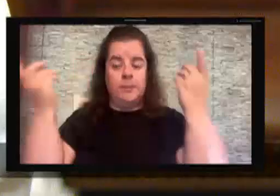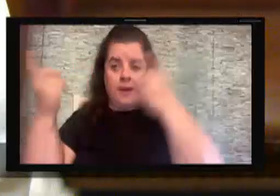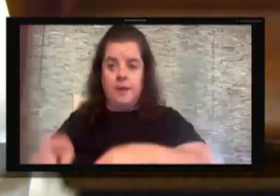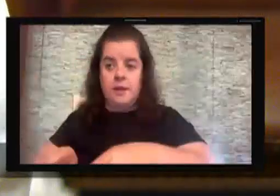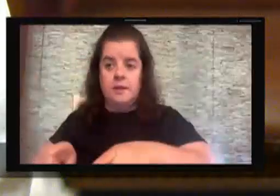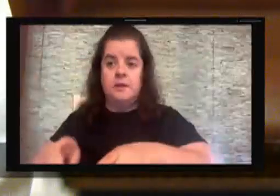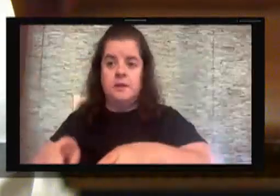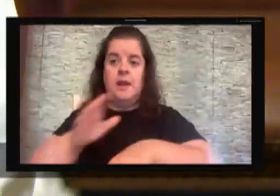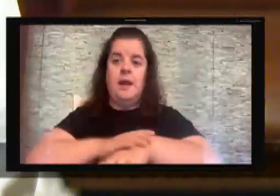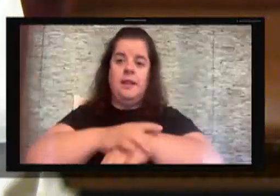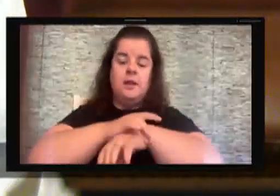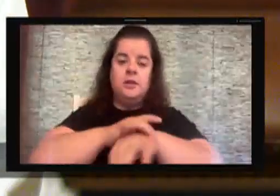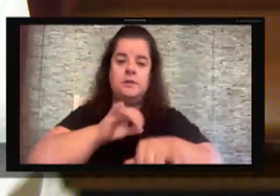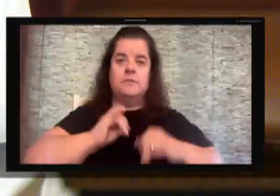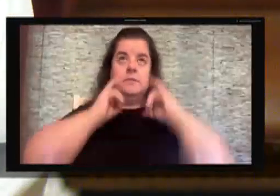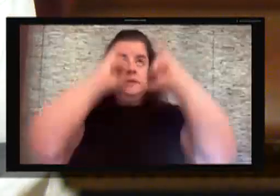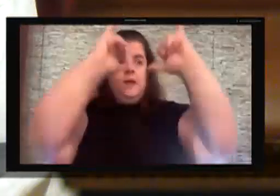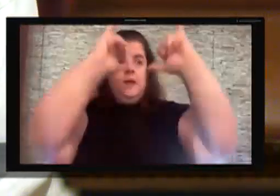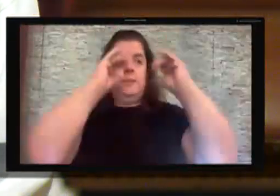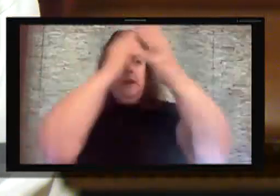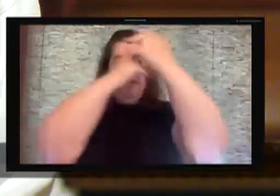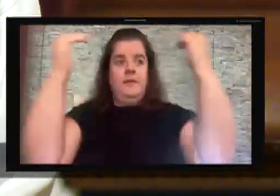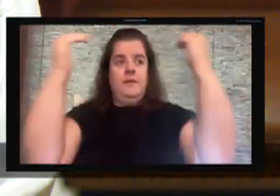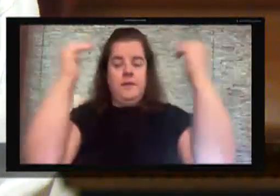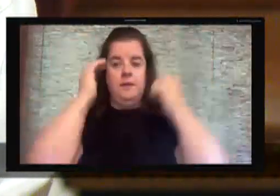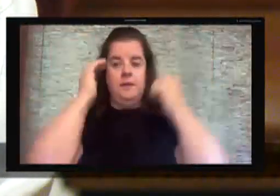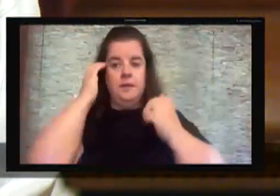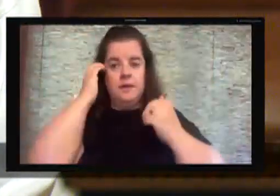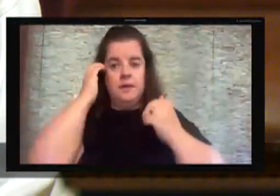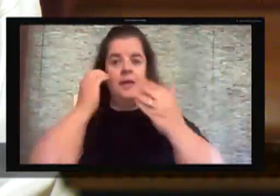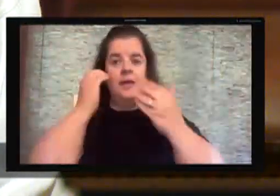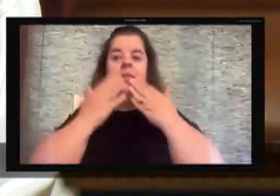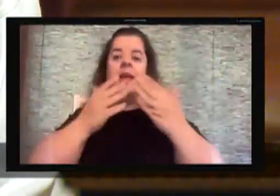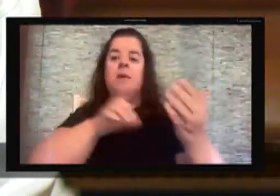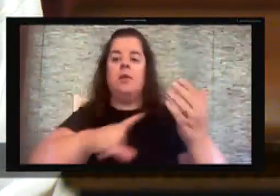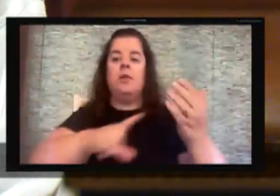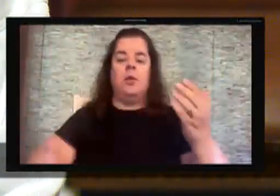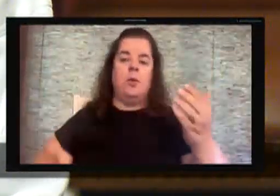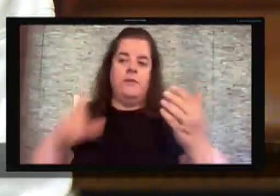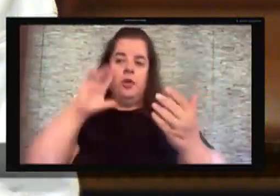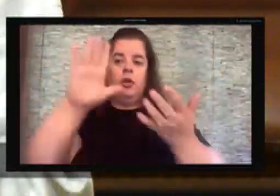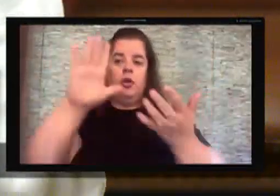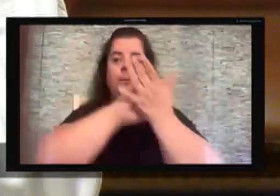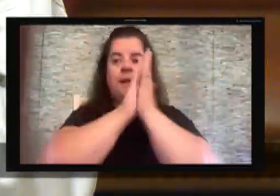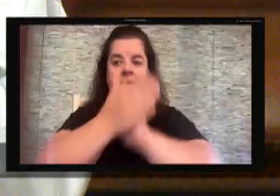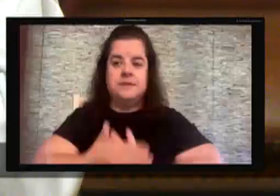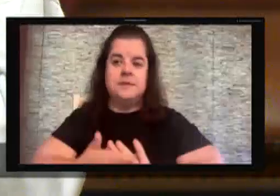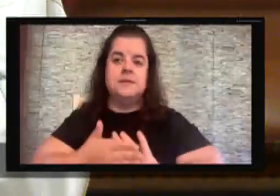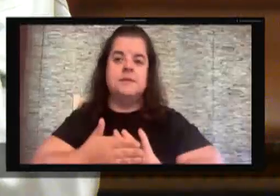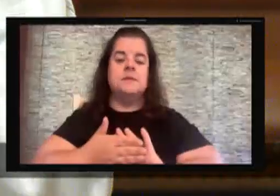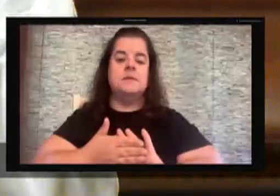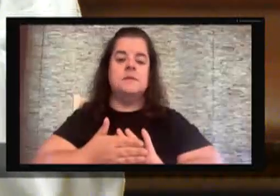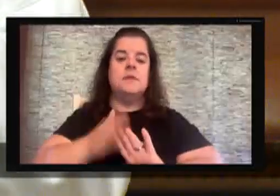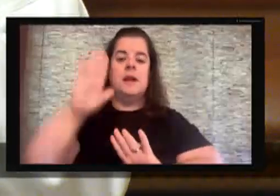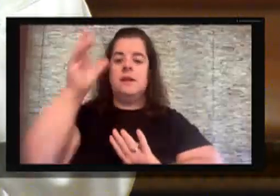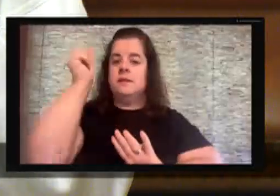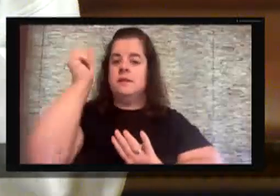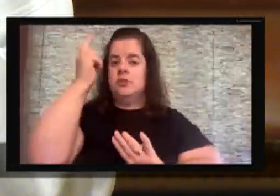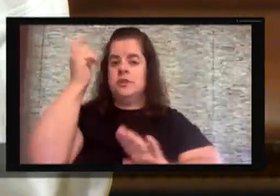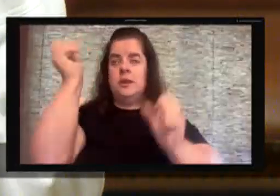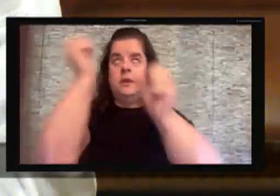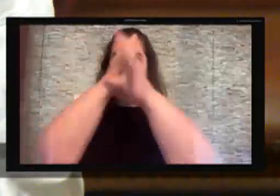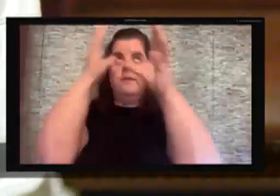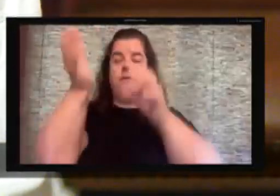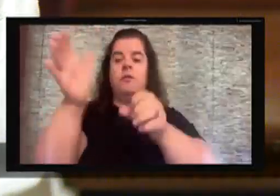as it is in heaven. Thank you, Lord, for the peace that surpasses all understanding.